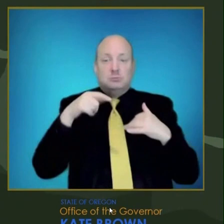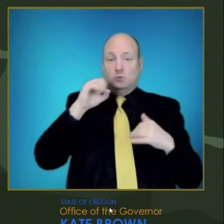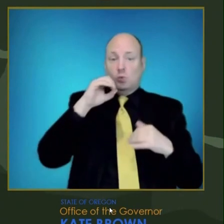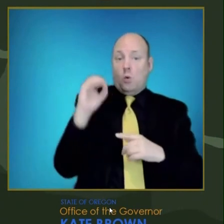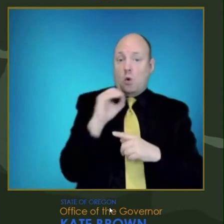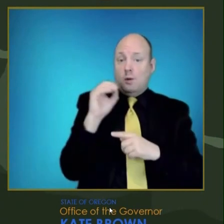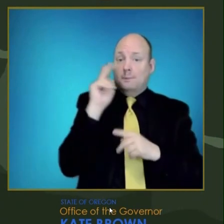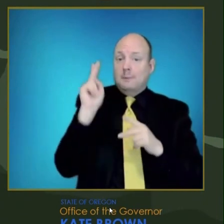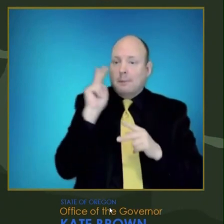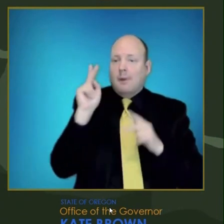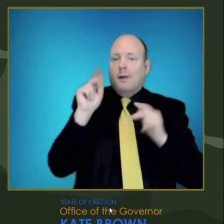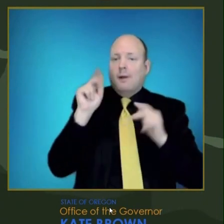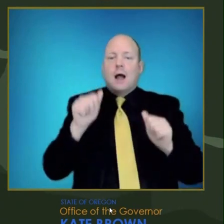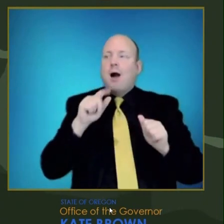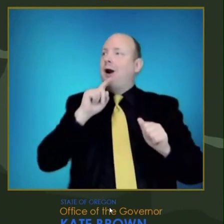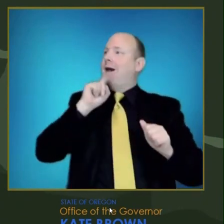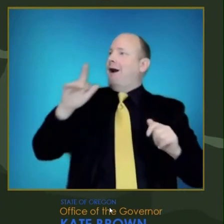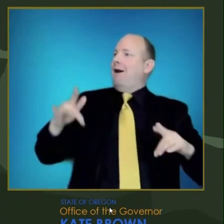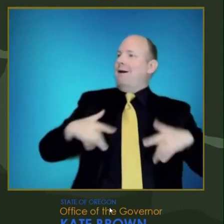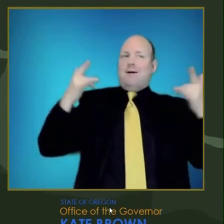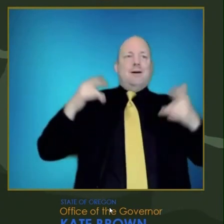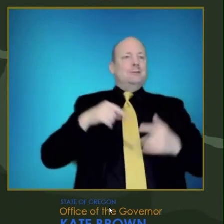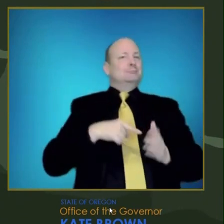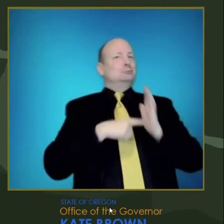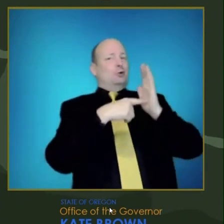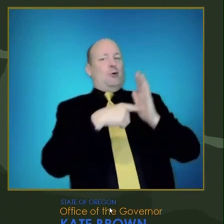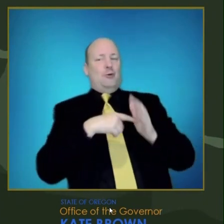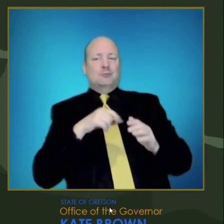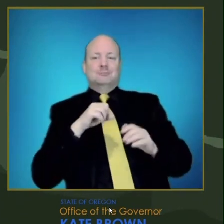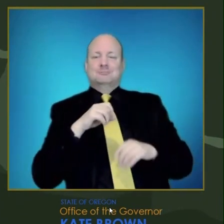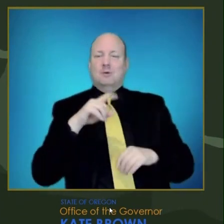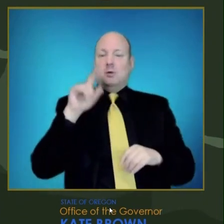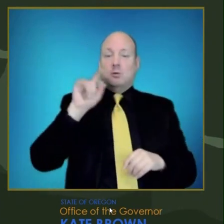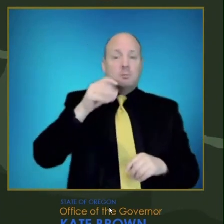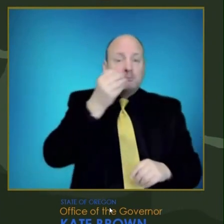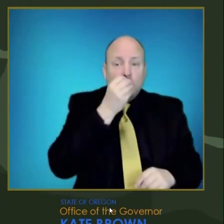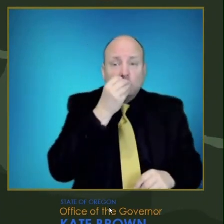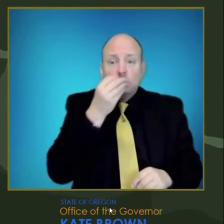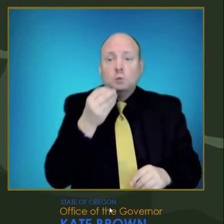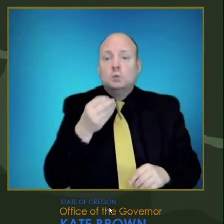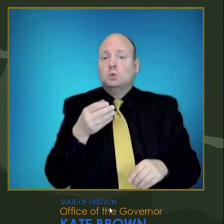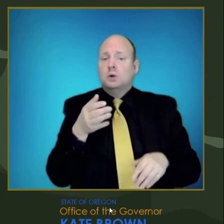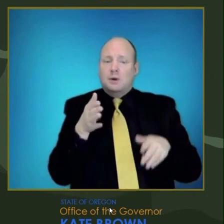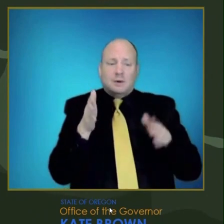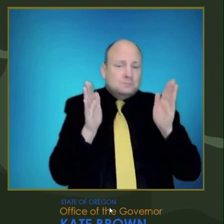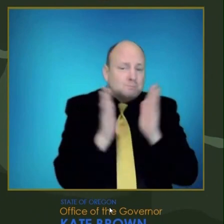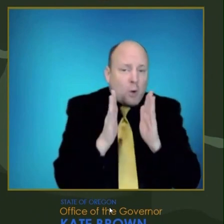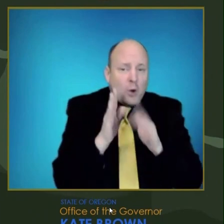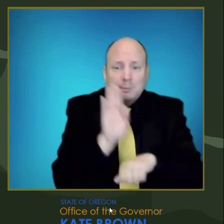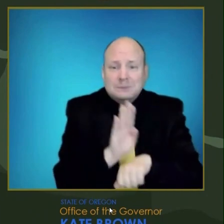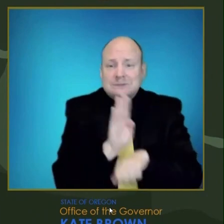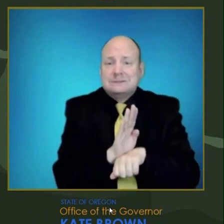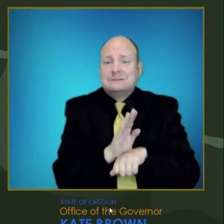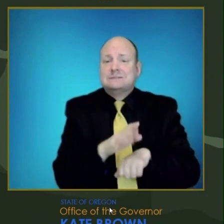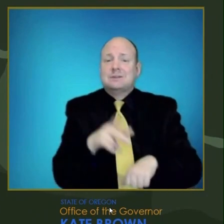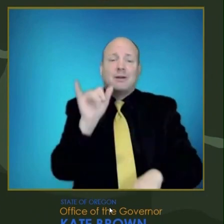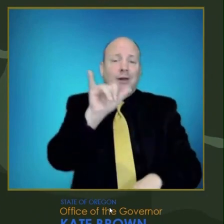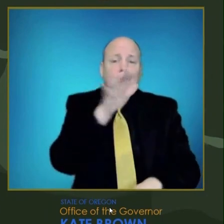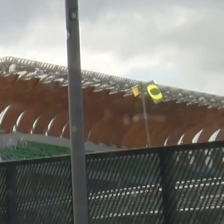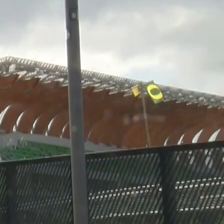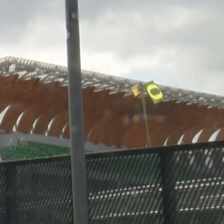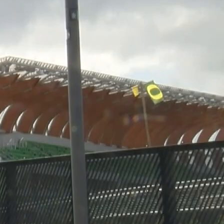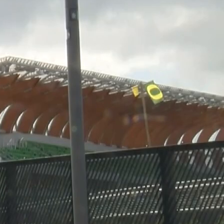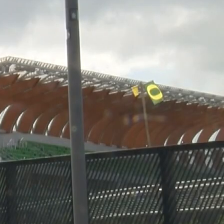We can't wait to show off our amazing food scene, our small businesses, agricultural products, and outdoor